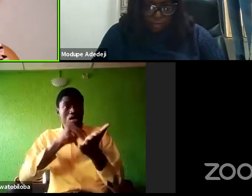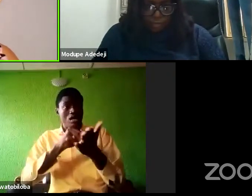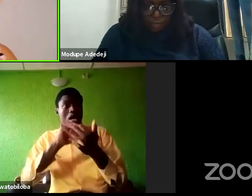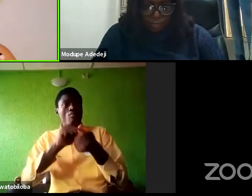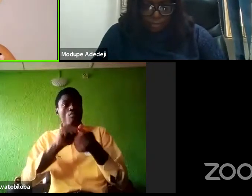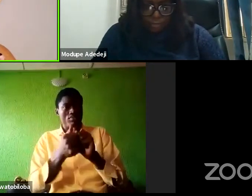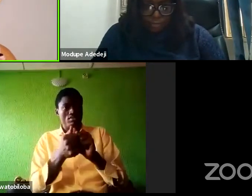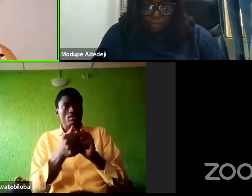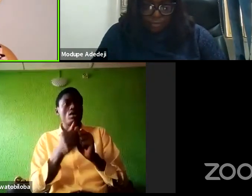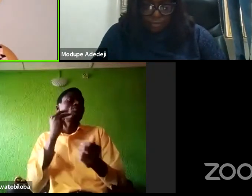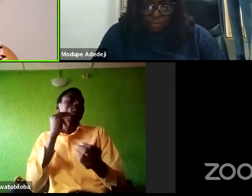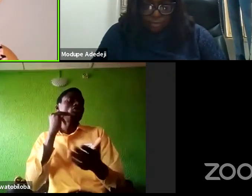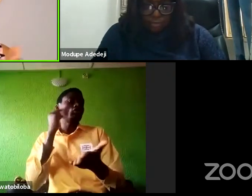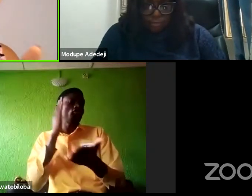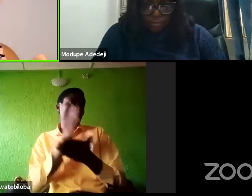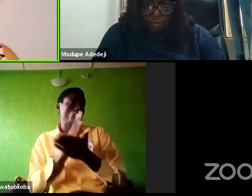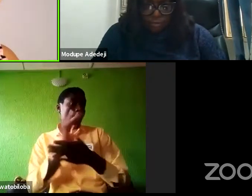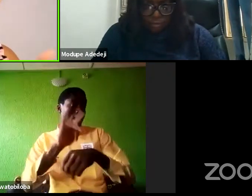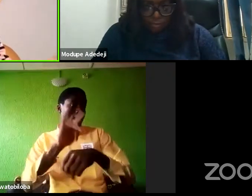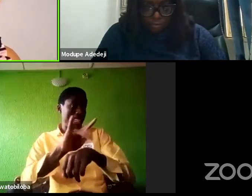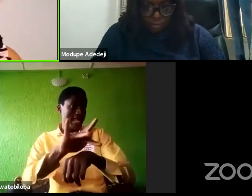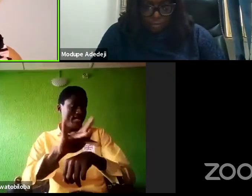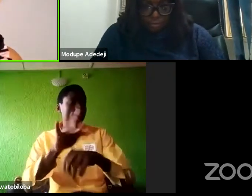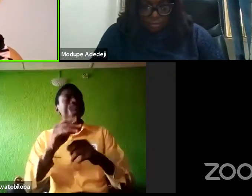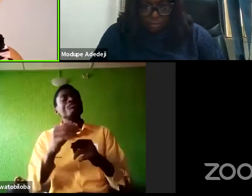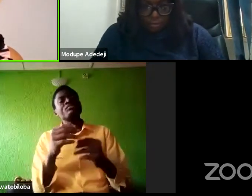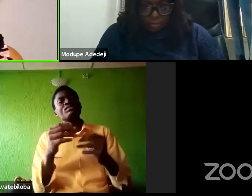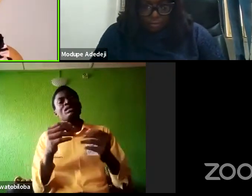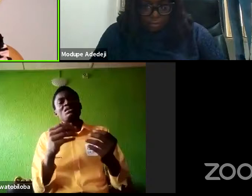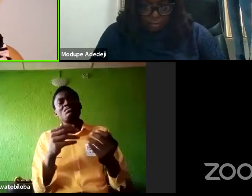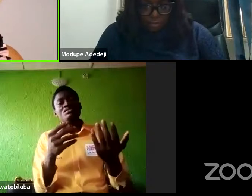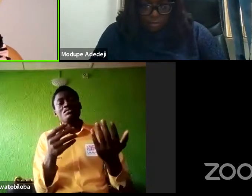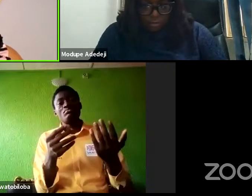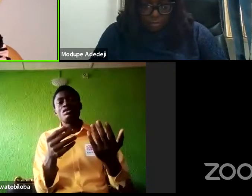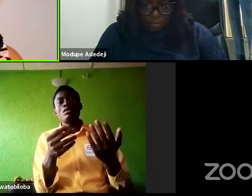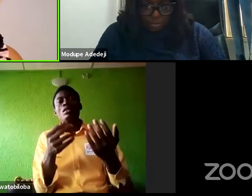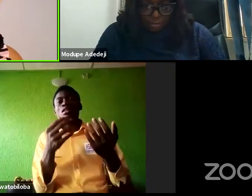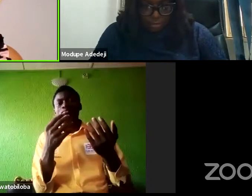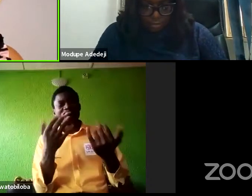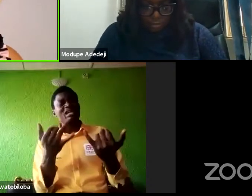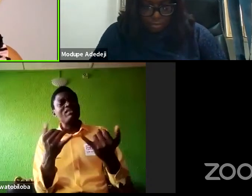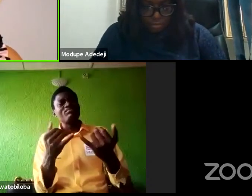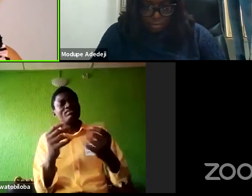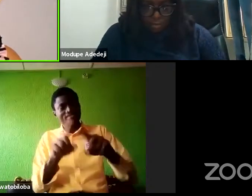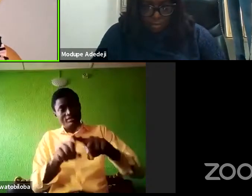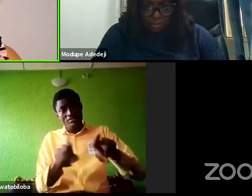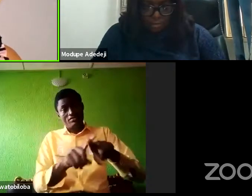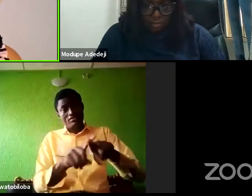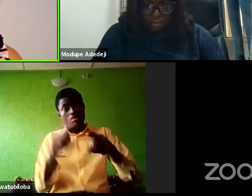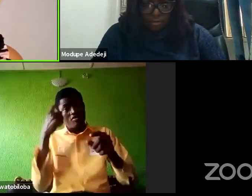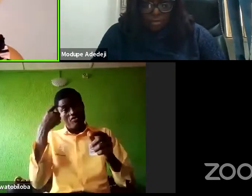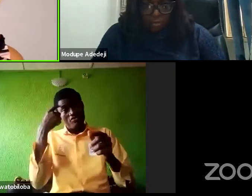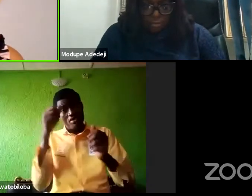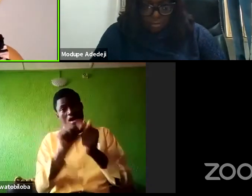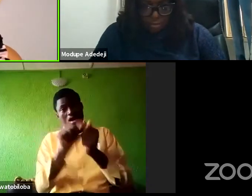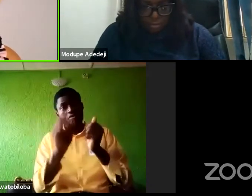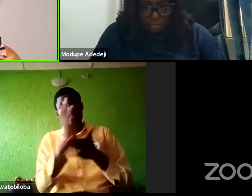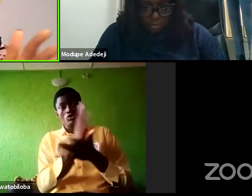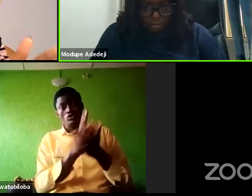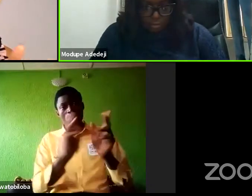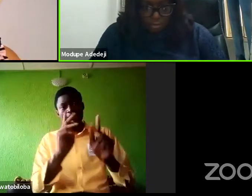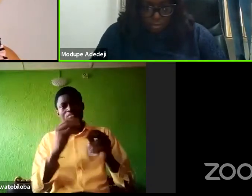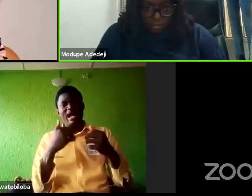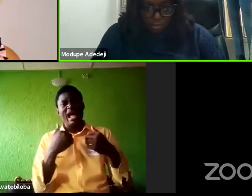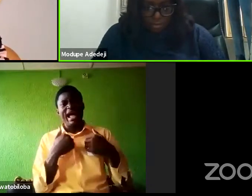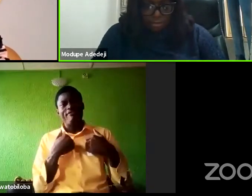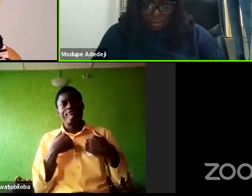start earlier, and well, there is hope for everyone. Even if someone has premature ovarian failure, like she said,